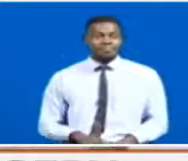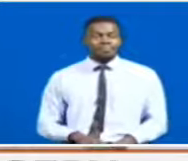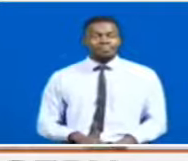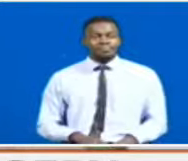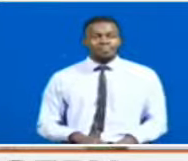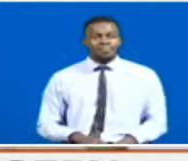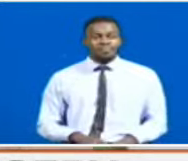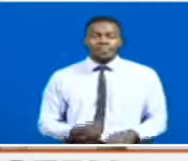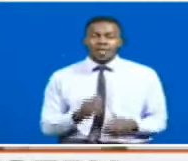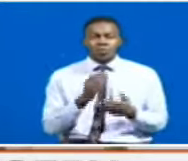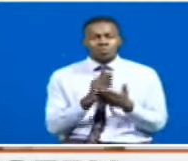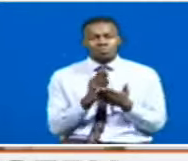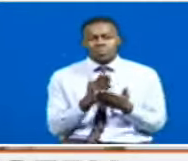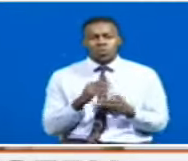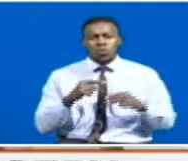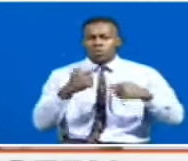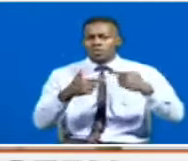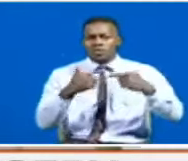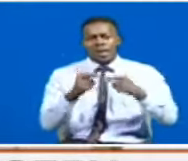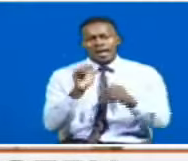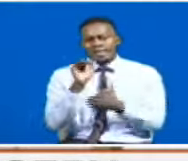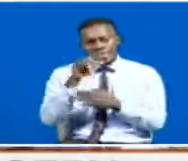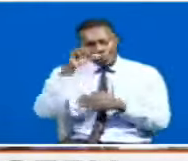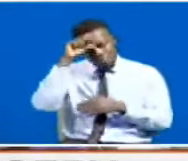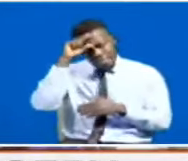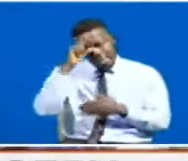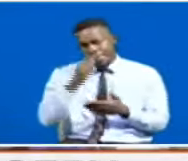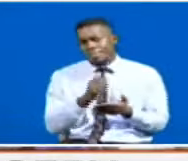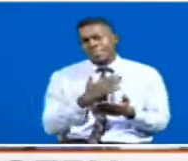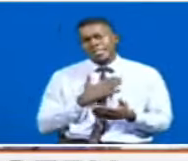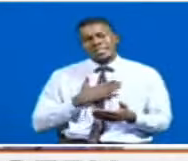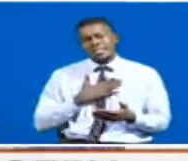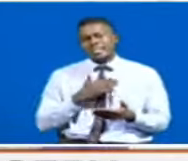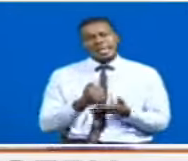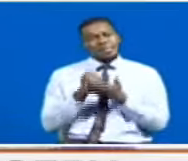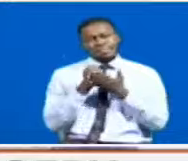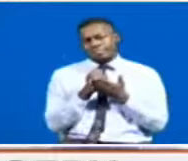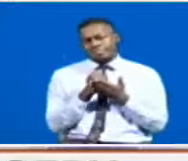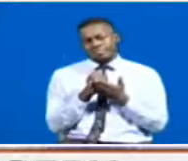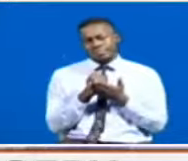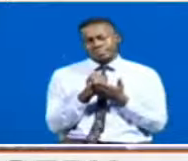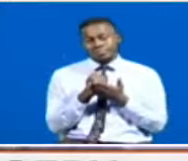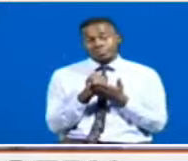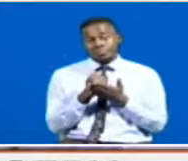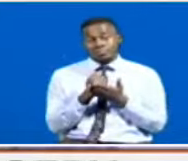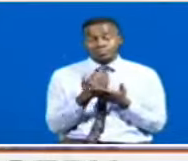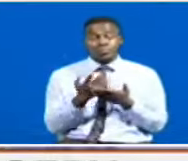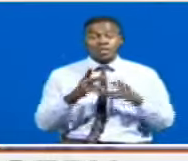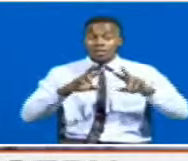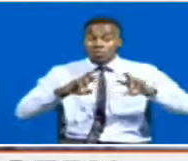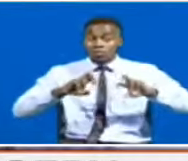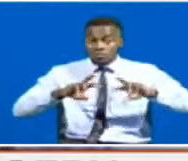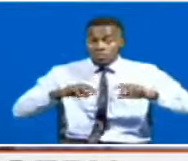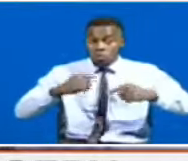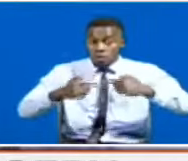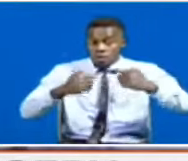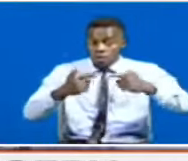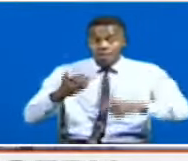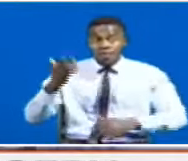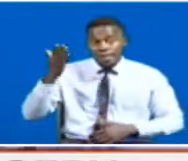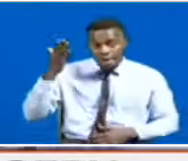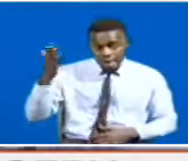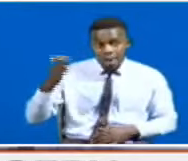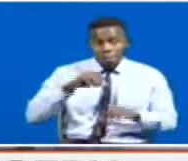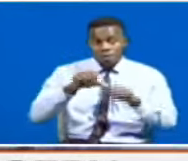We still appeal to the government to assist us. Pato ingali na wanaendelea na upelelezi huko kwa hiyo accident